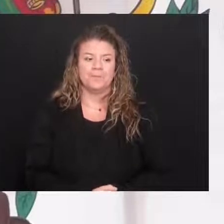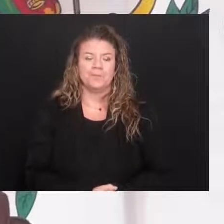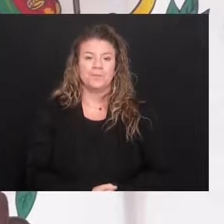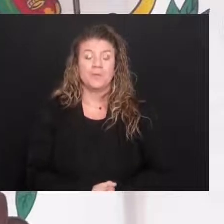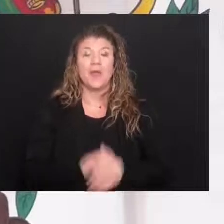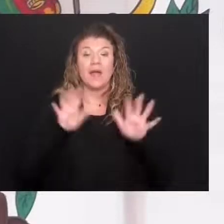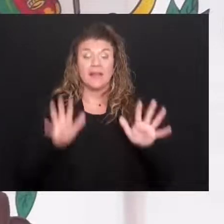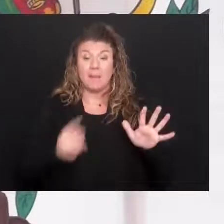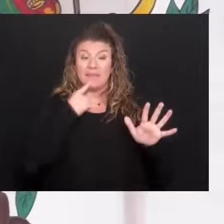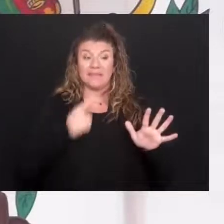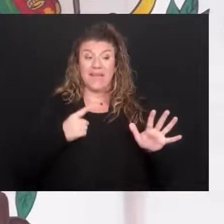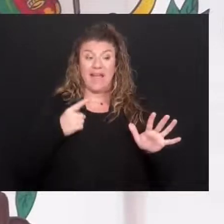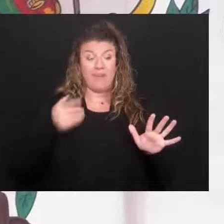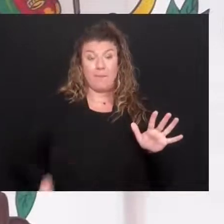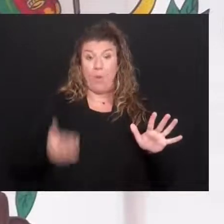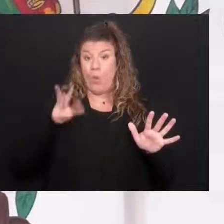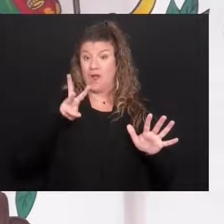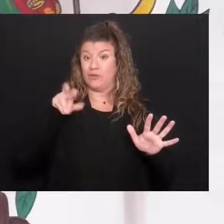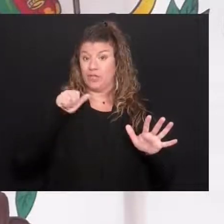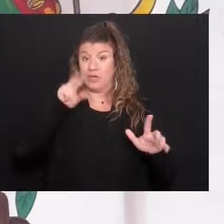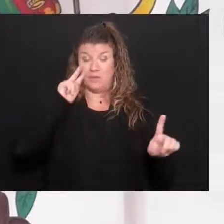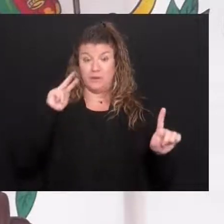West Virginia's standpoint,